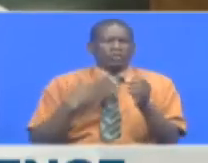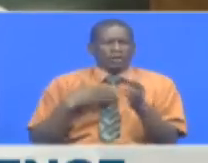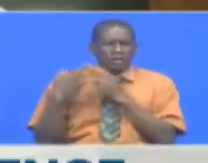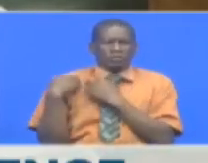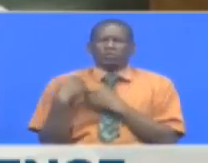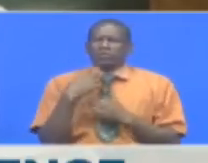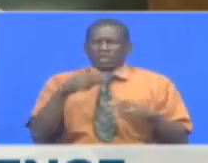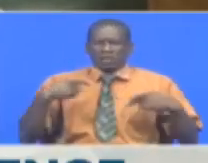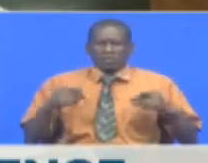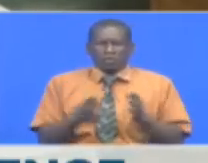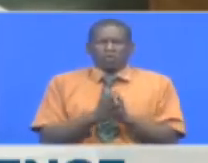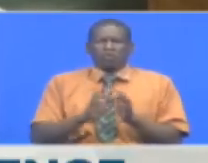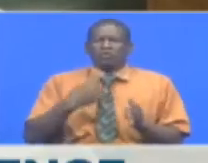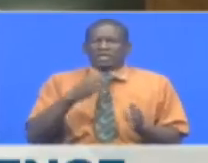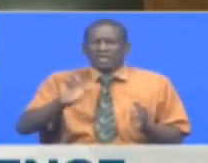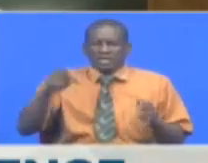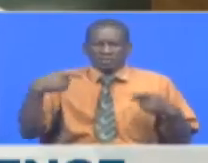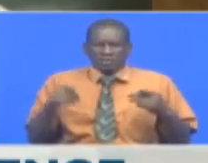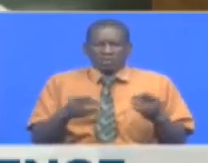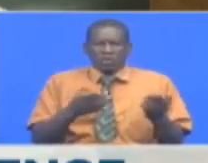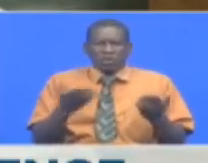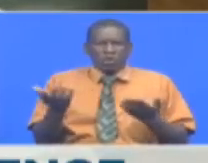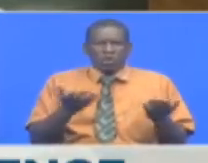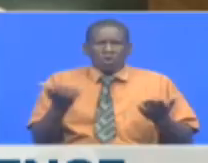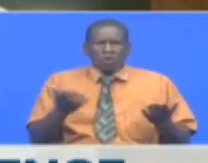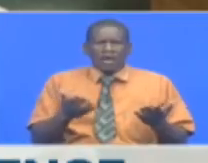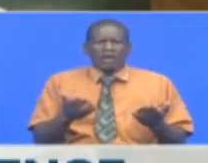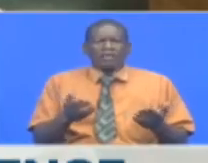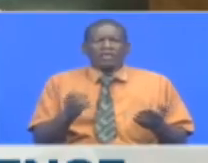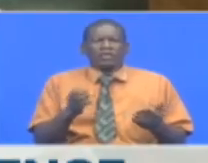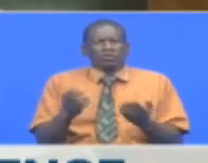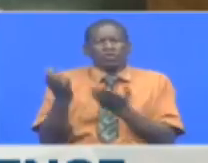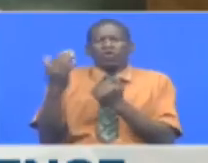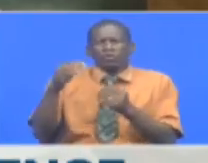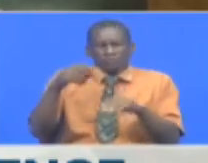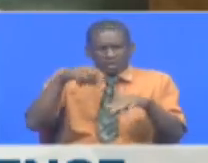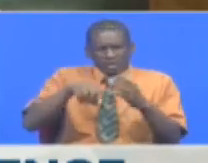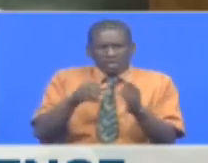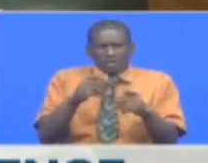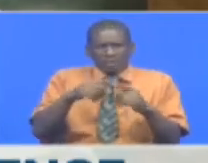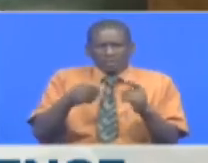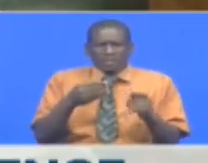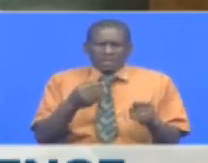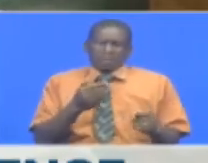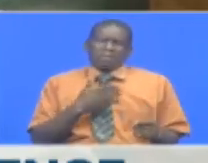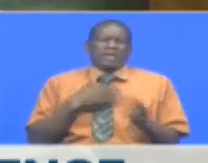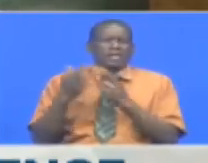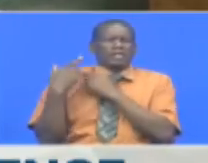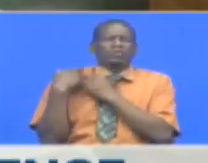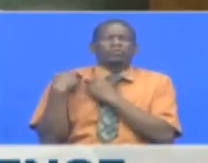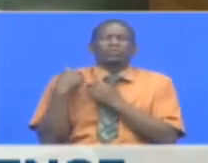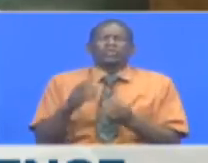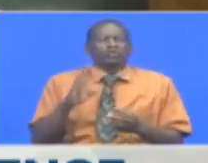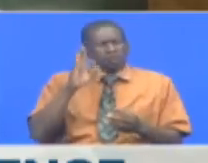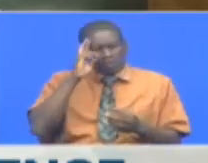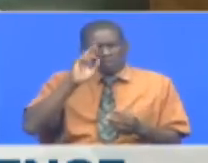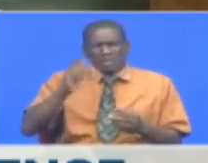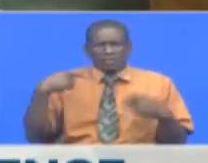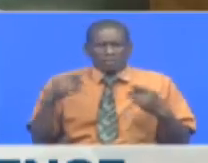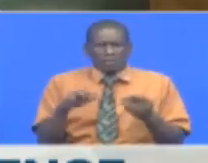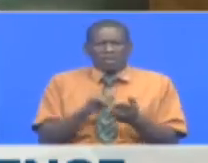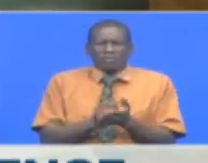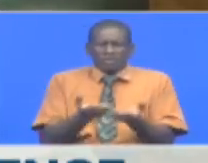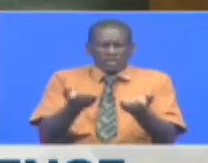people or to tell Kenyans how or where they should vote. But it is my duty to remind Kenyans that they need to